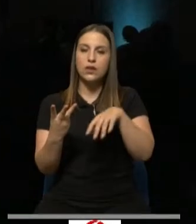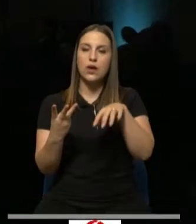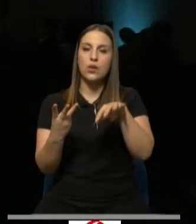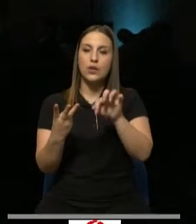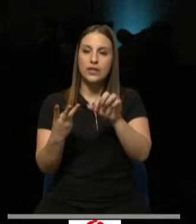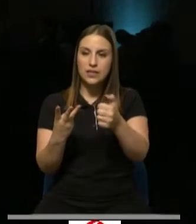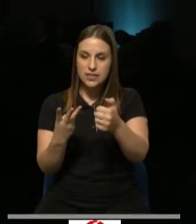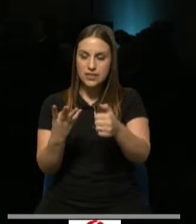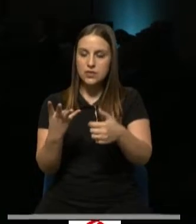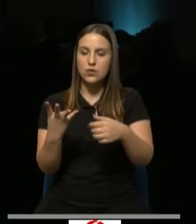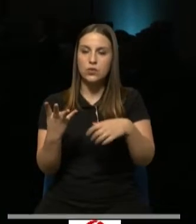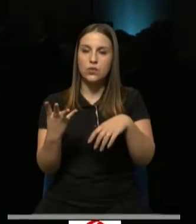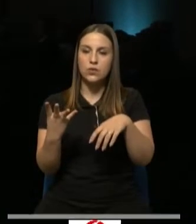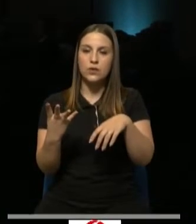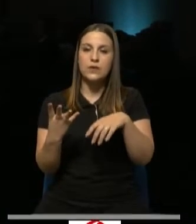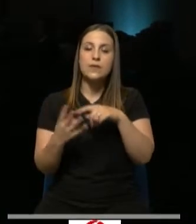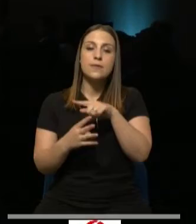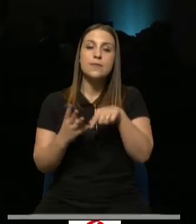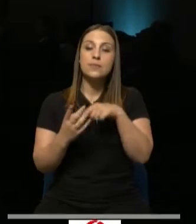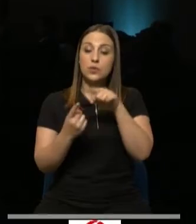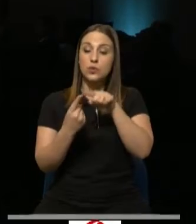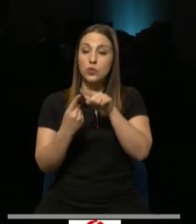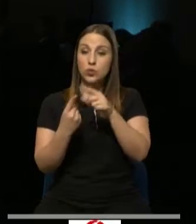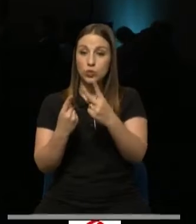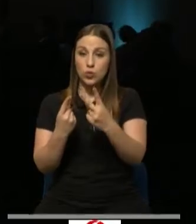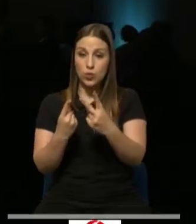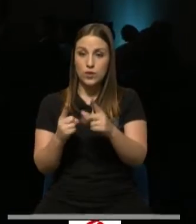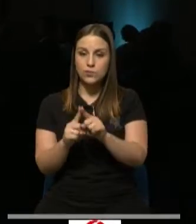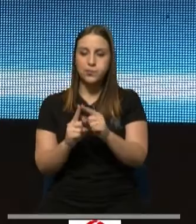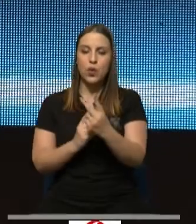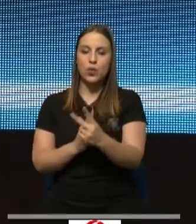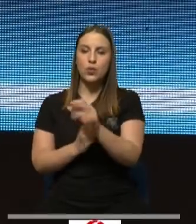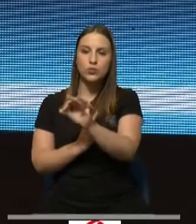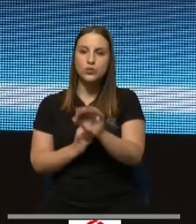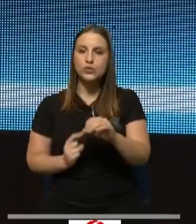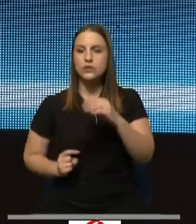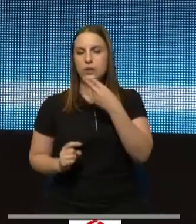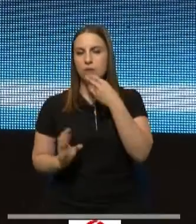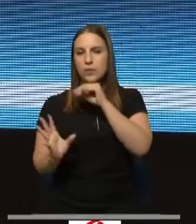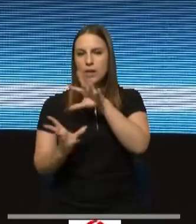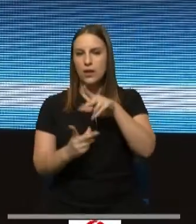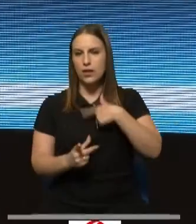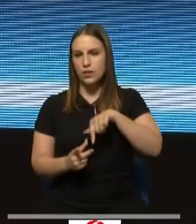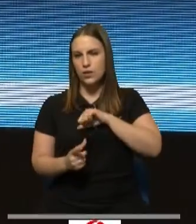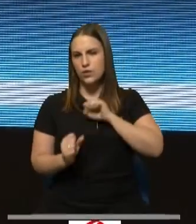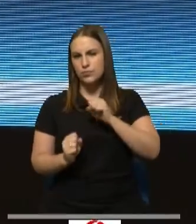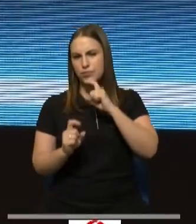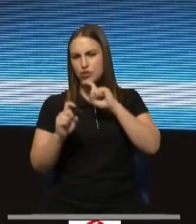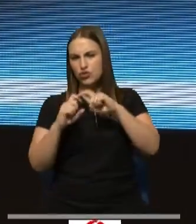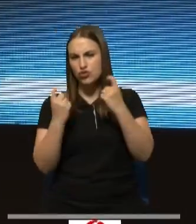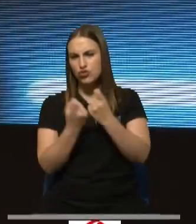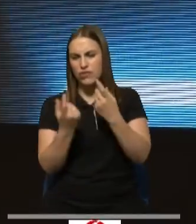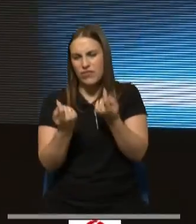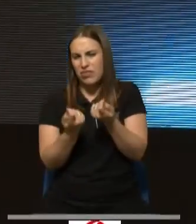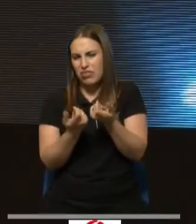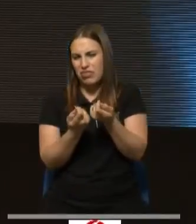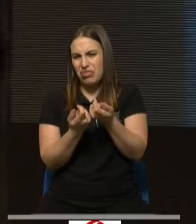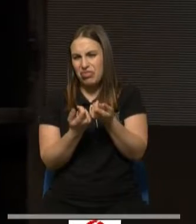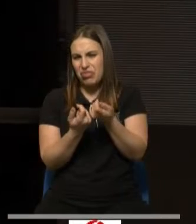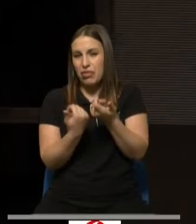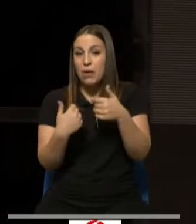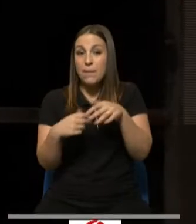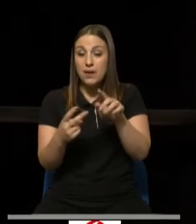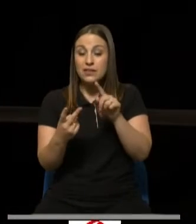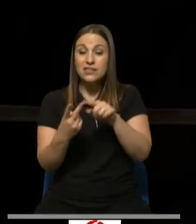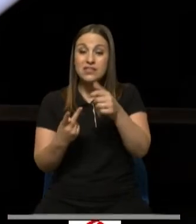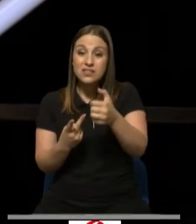and 80. And 2, because the cities are only 2% of our planet and the geography of our planet. So